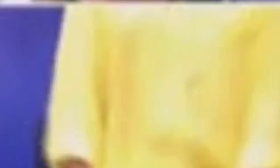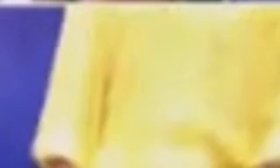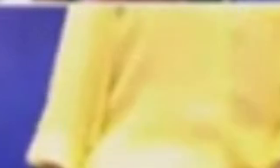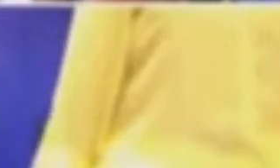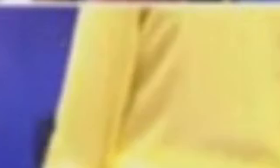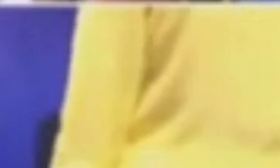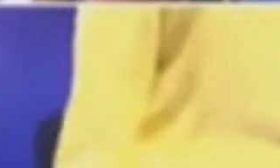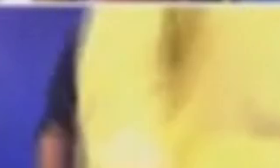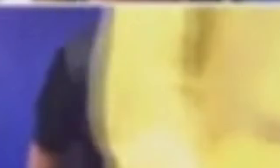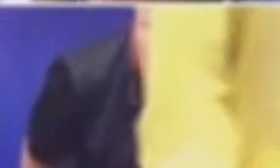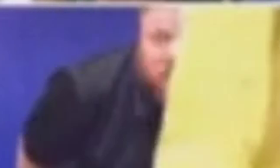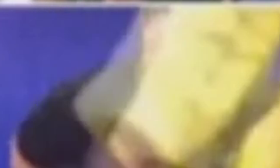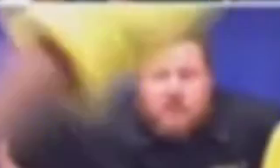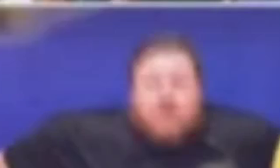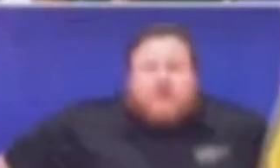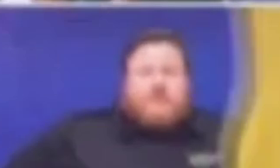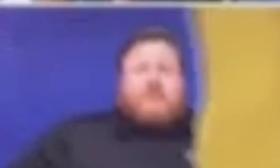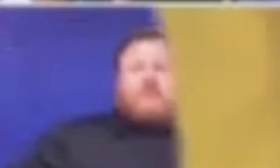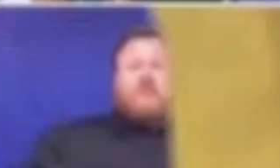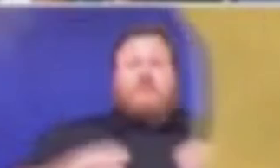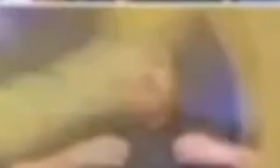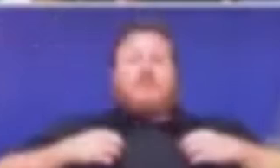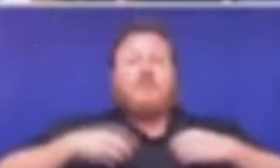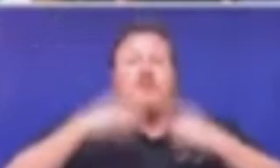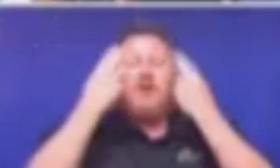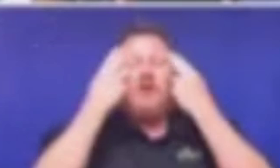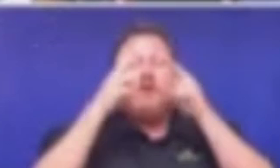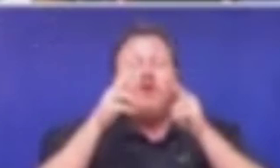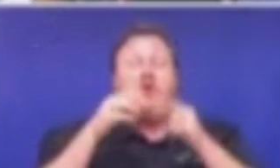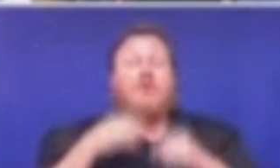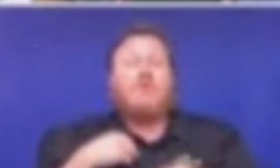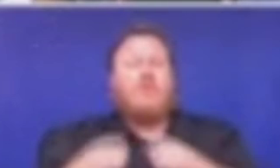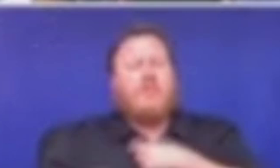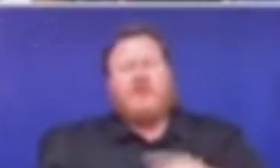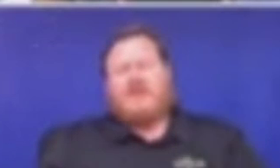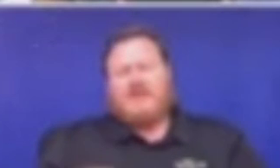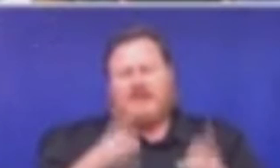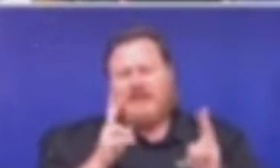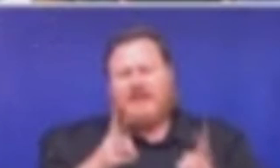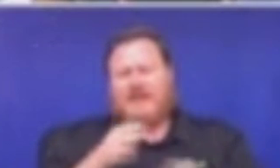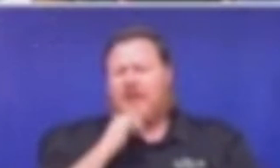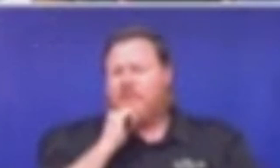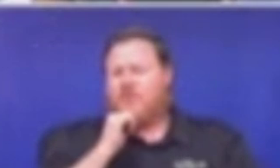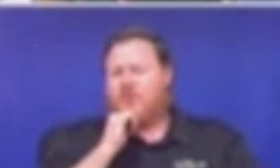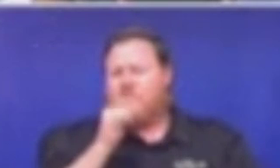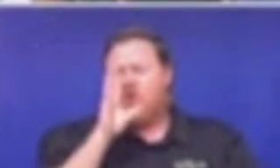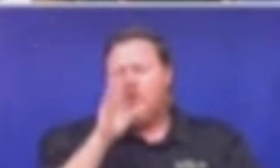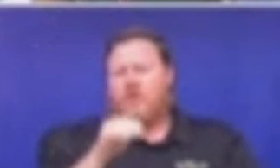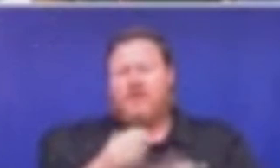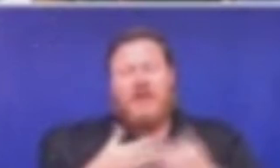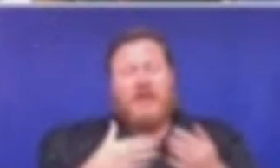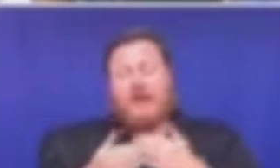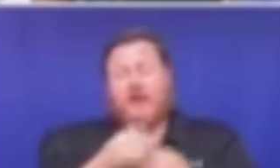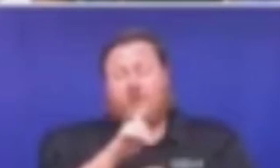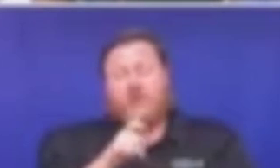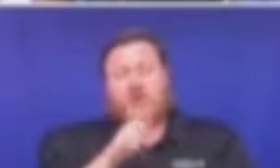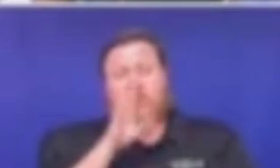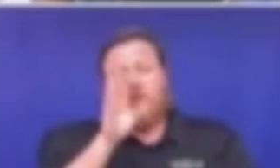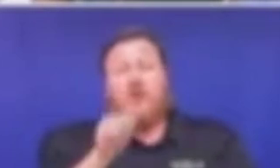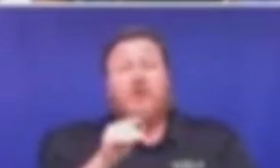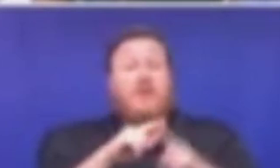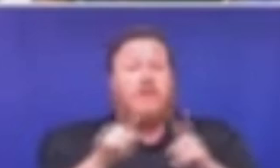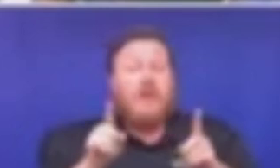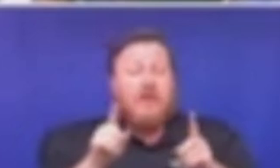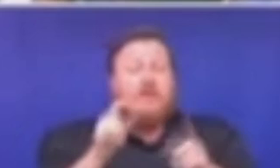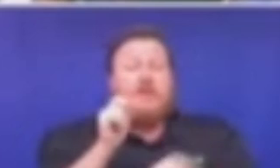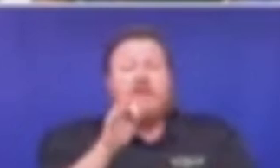Honorable President, again, I've not heard any question that has been asked. However, if you